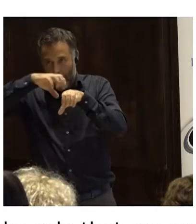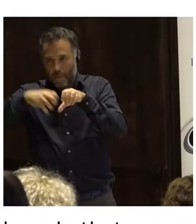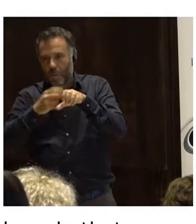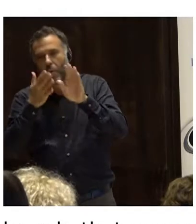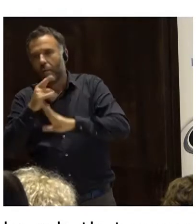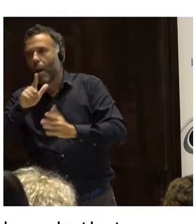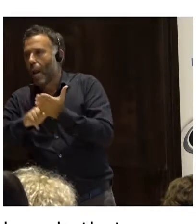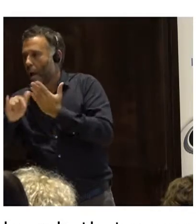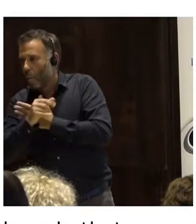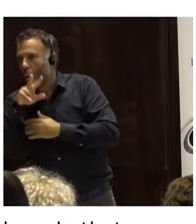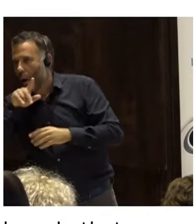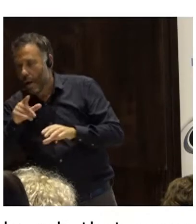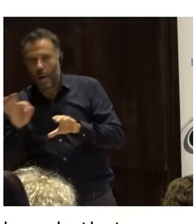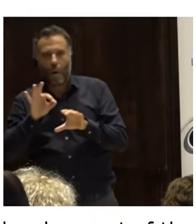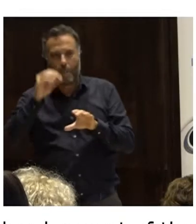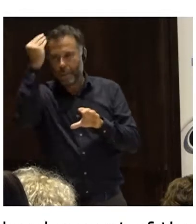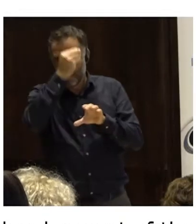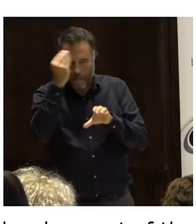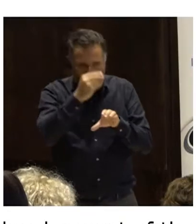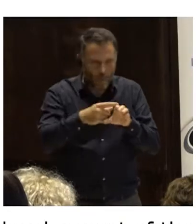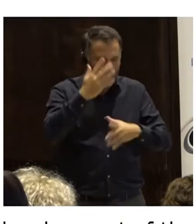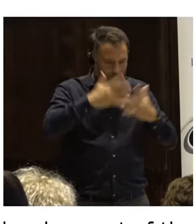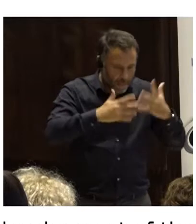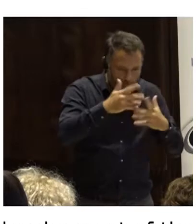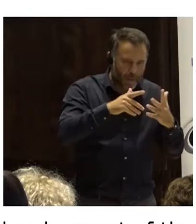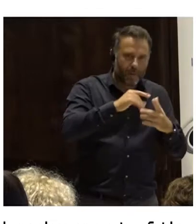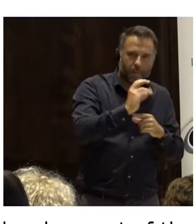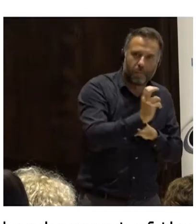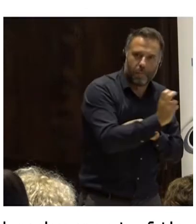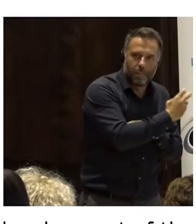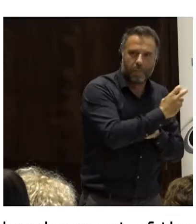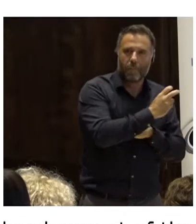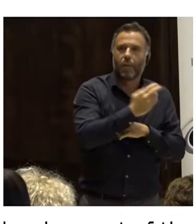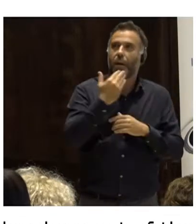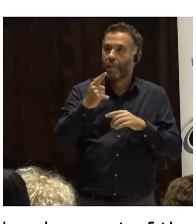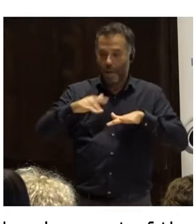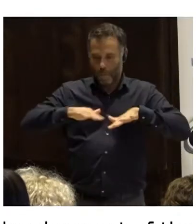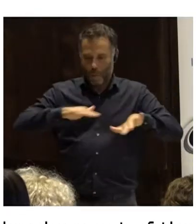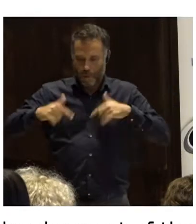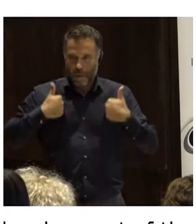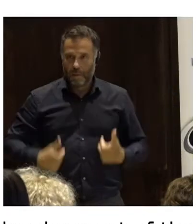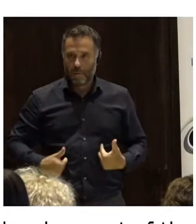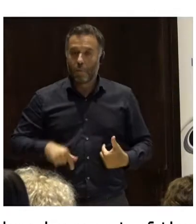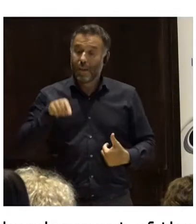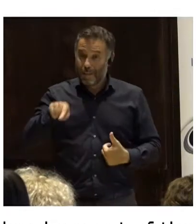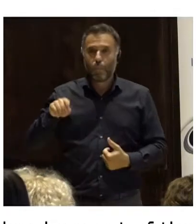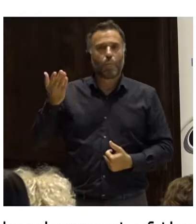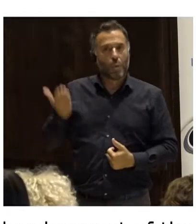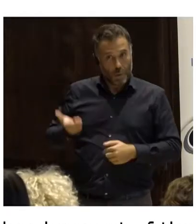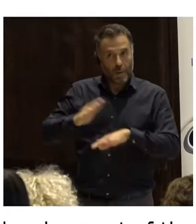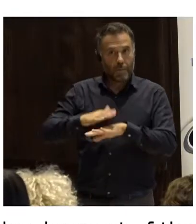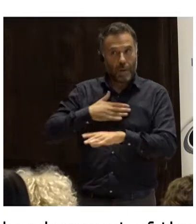language, such as thought, and something like that. So this is very interesting for us, and I was thinking in this